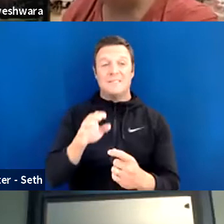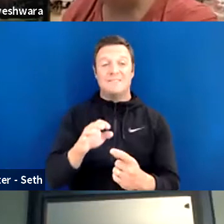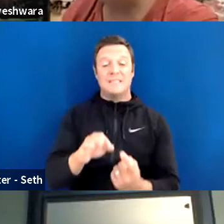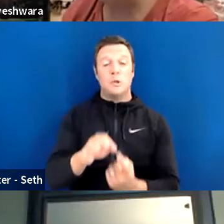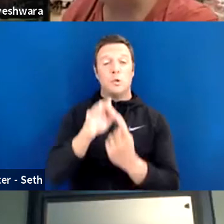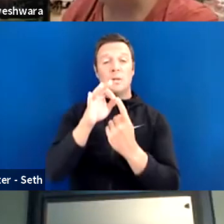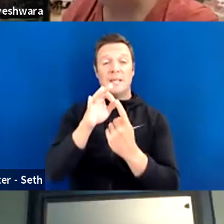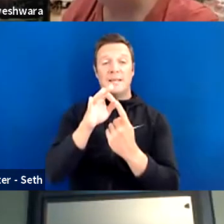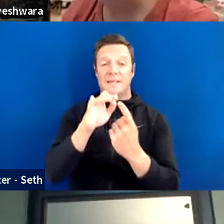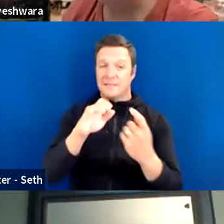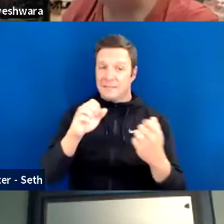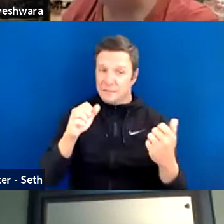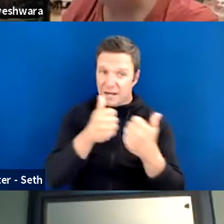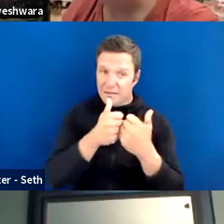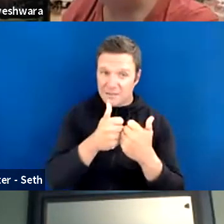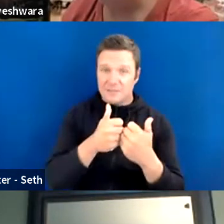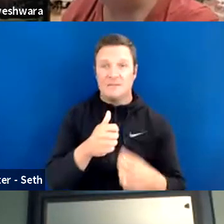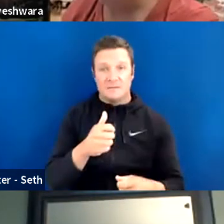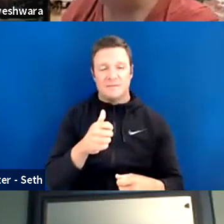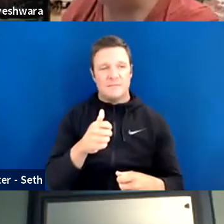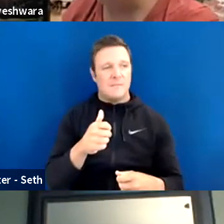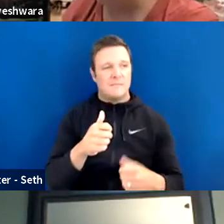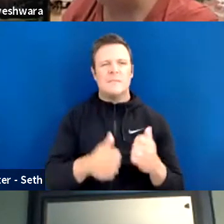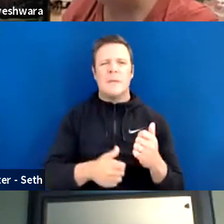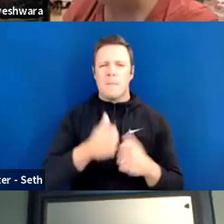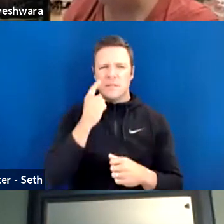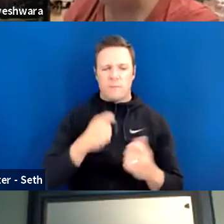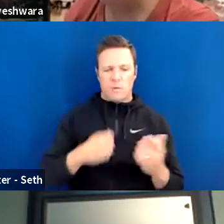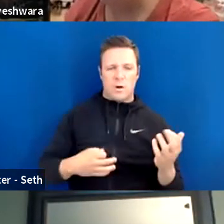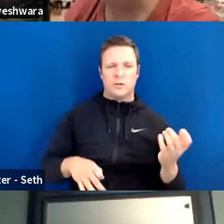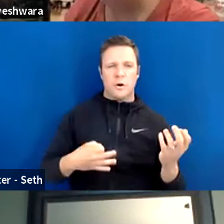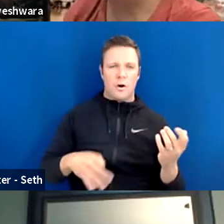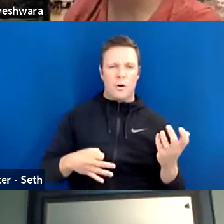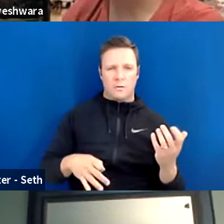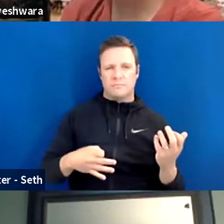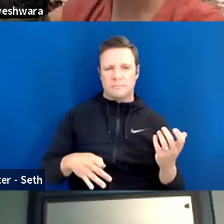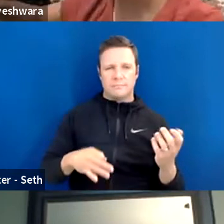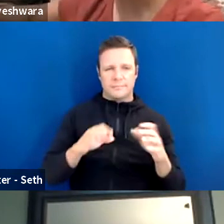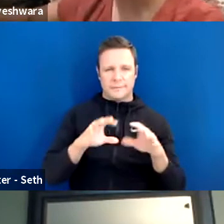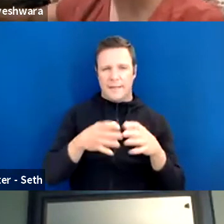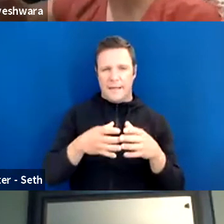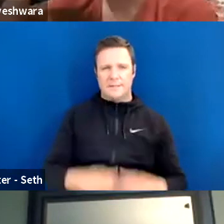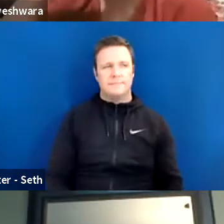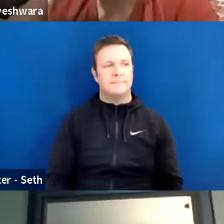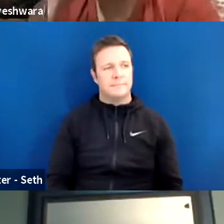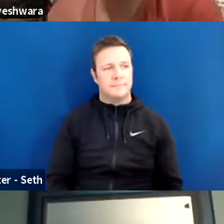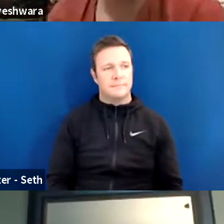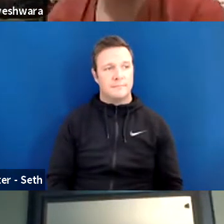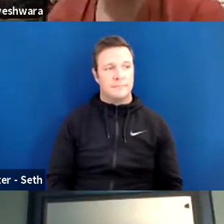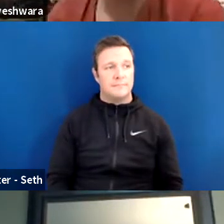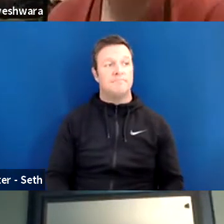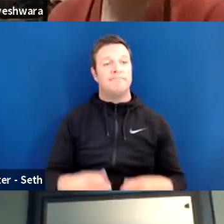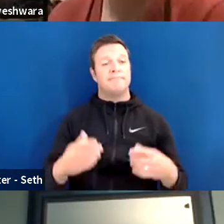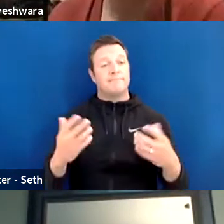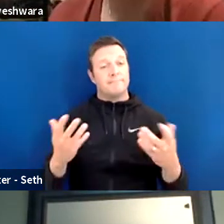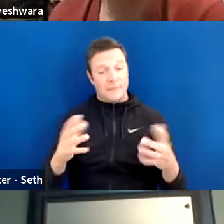And so those presented themselves mostly in my guitar performance classes. because it is a class, we often